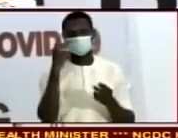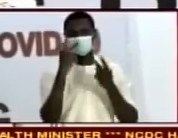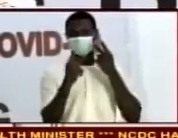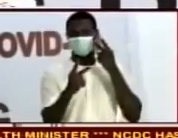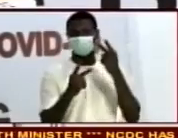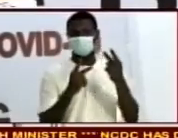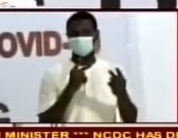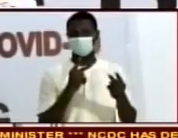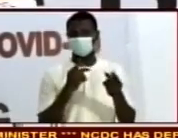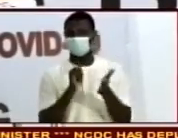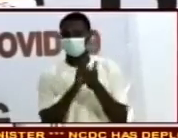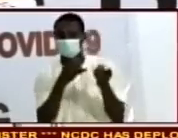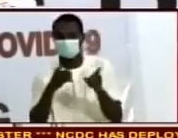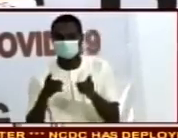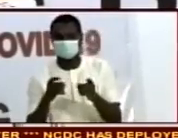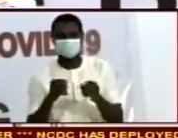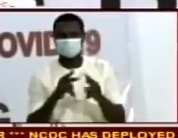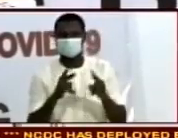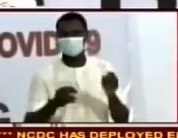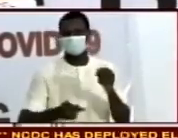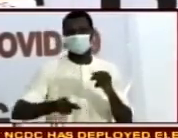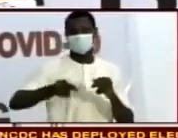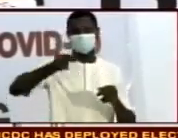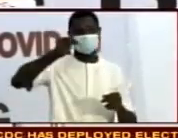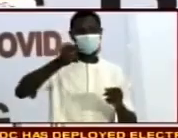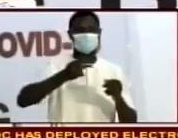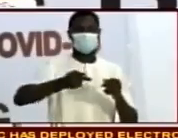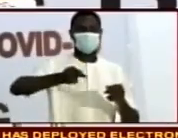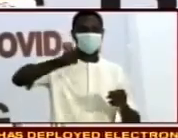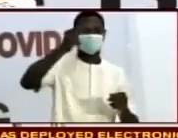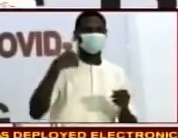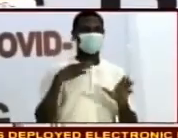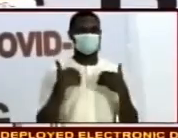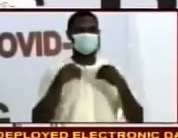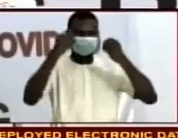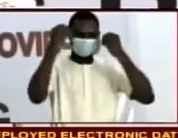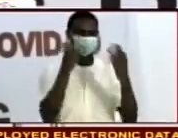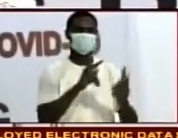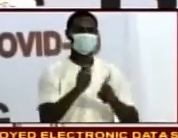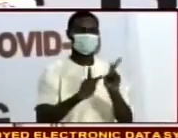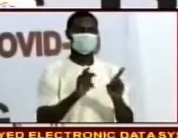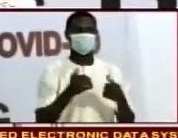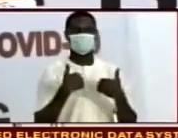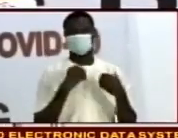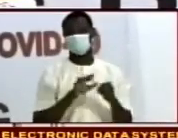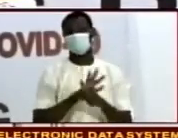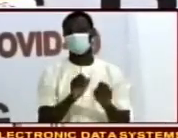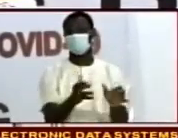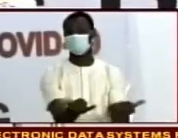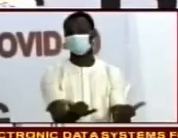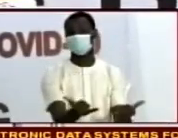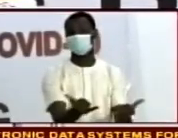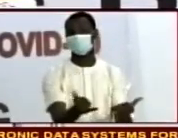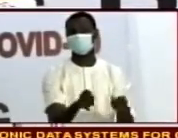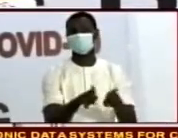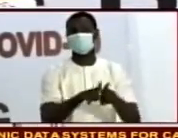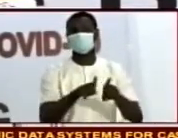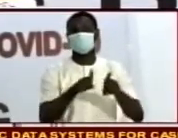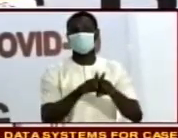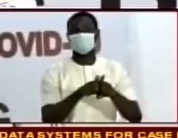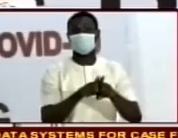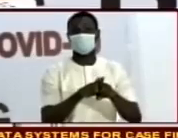the incidence is high, and we have a large number of confirmed cases now. Proportionately, there's an increase in the number